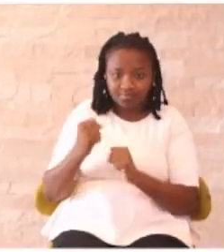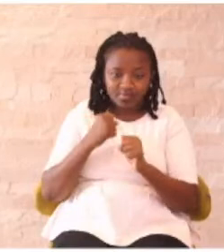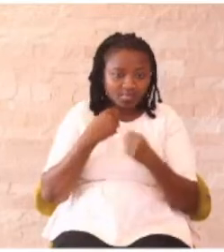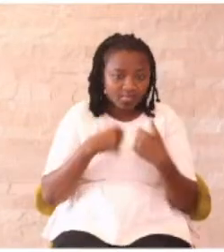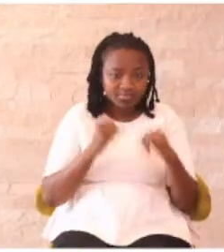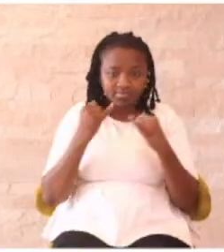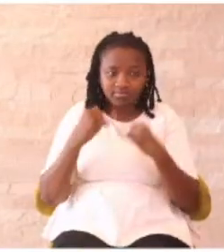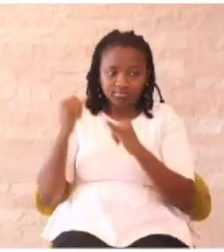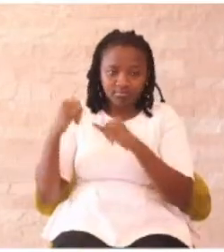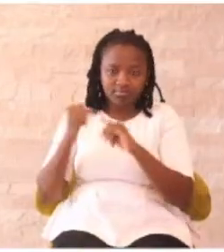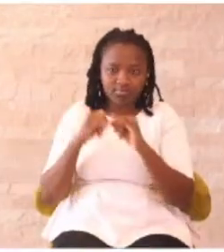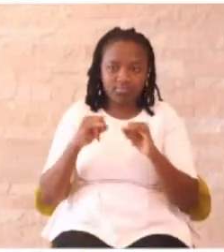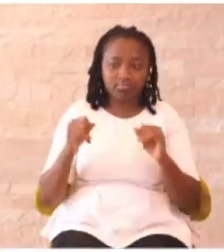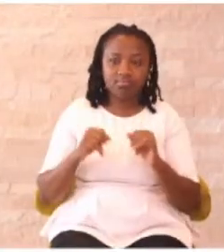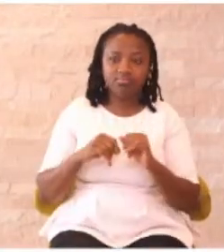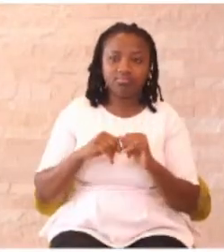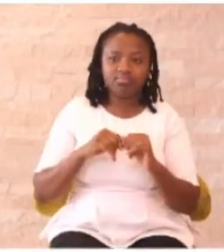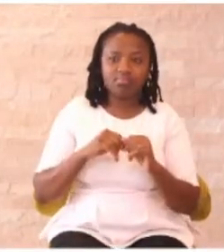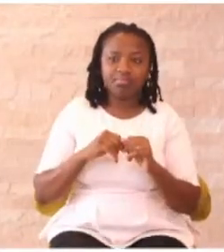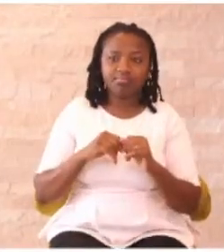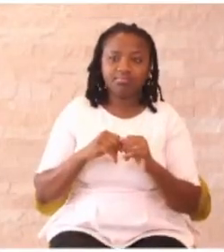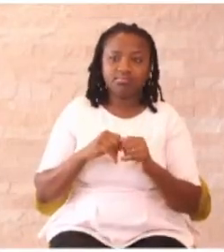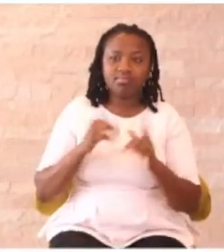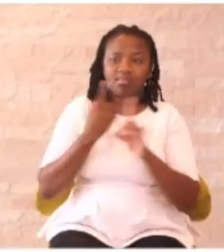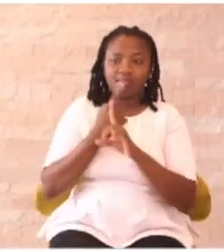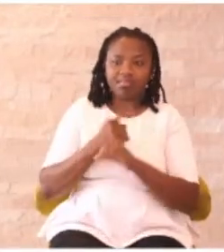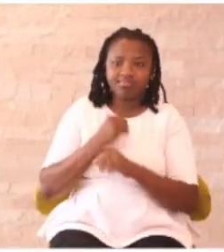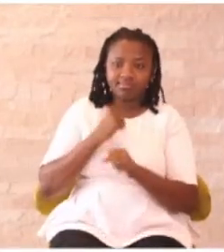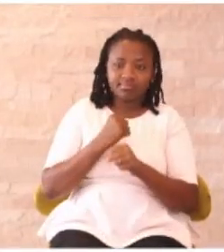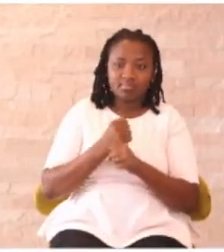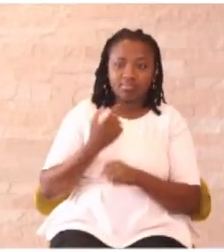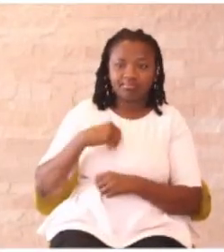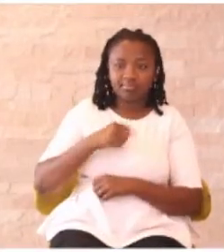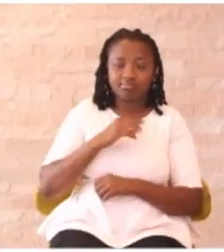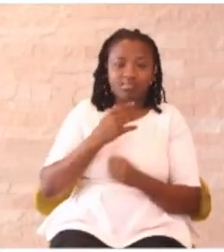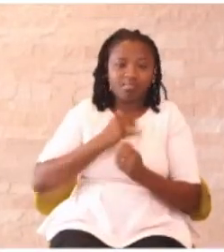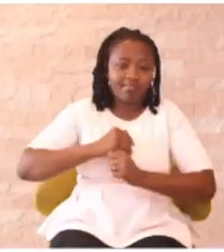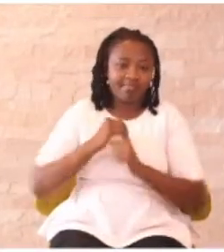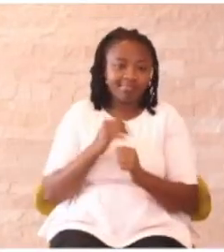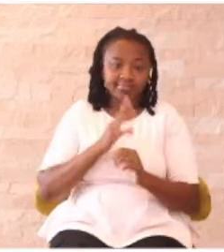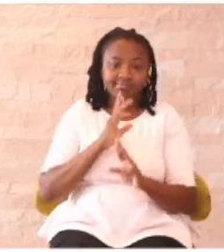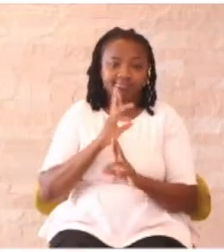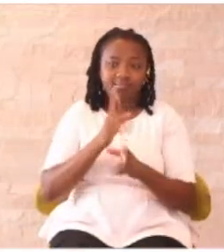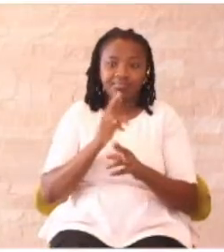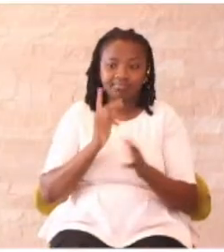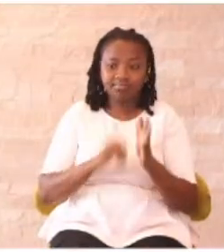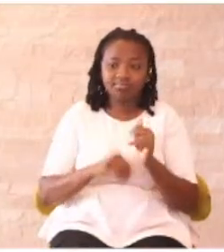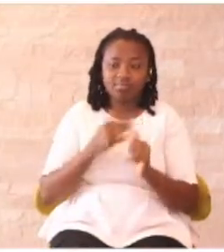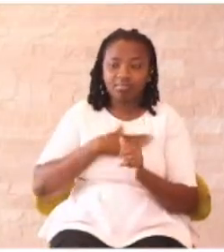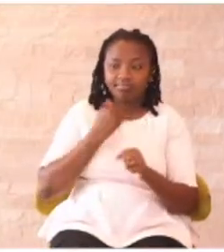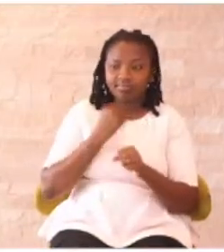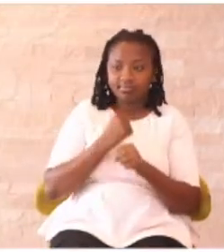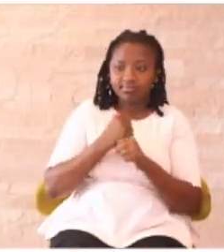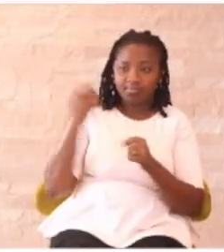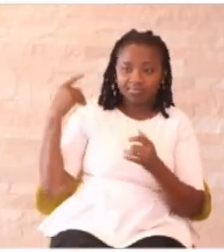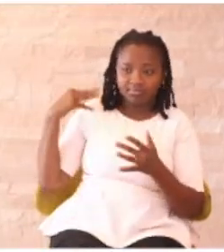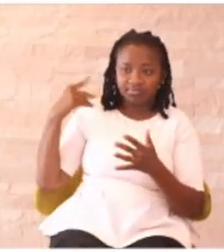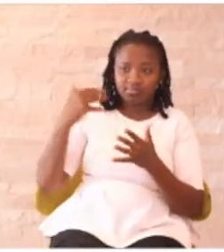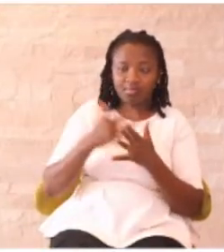awesome phases of the work. And we are happy to report that the work that you have been doing over the